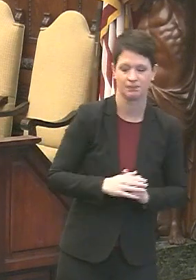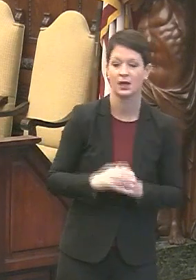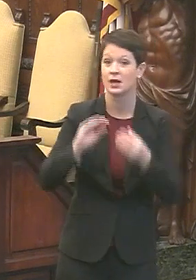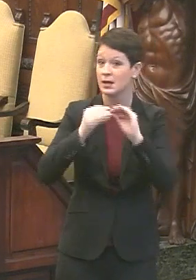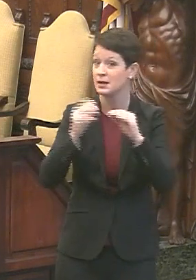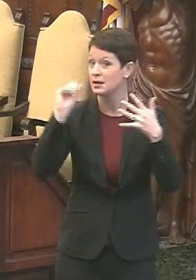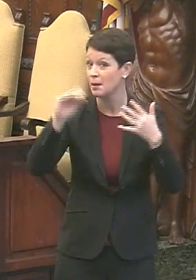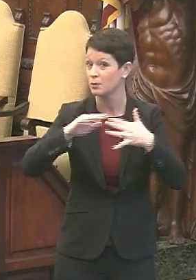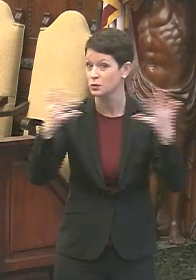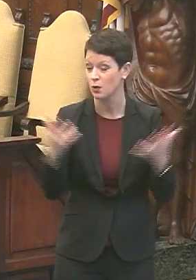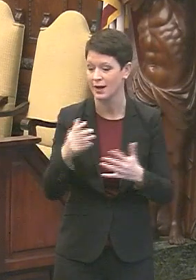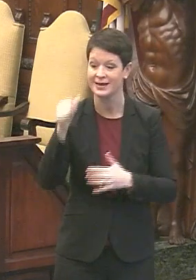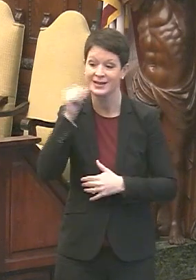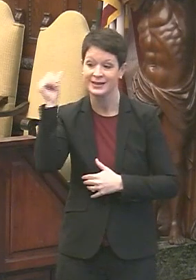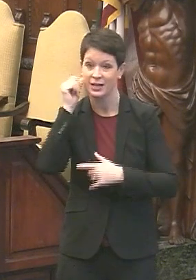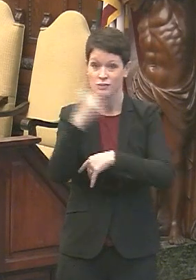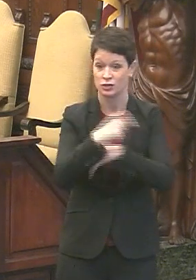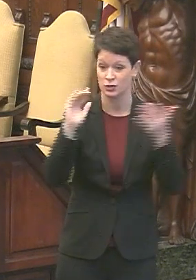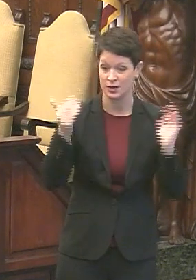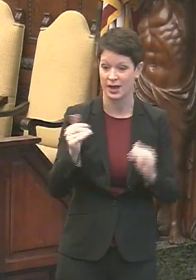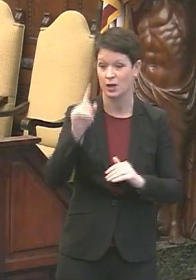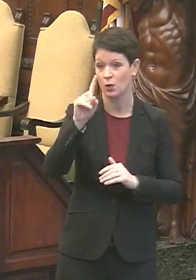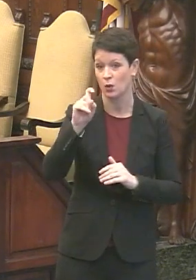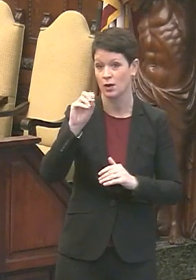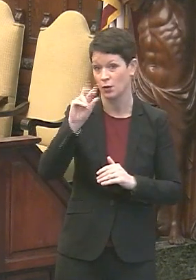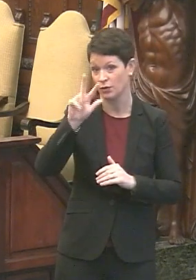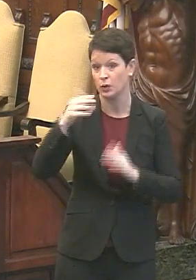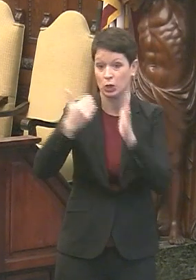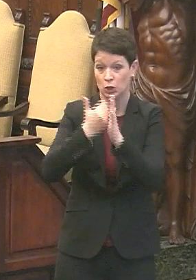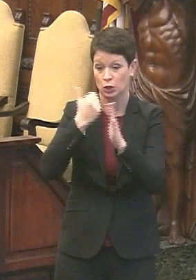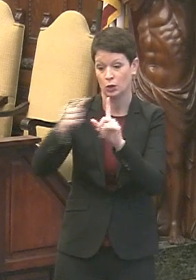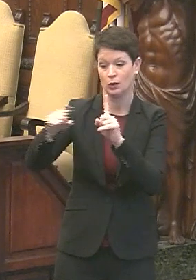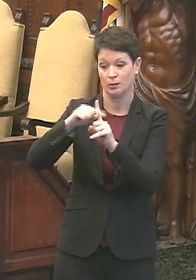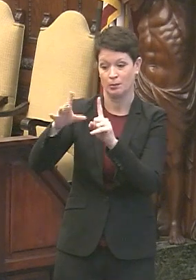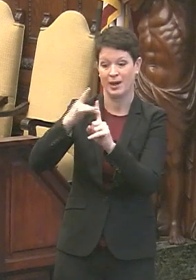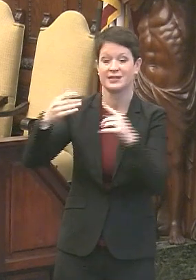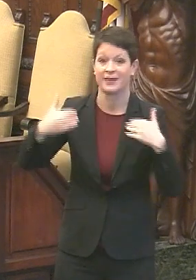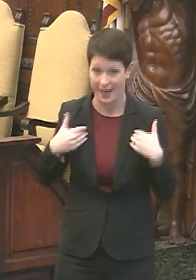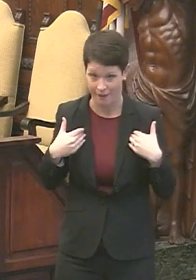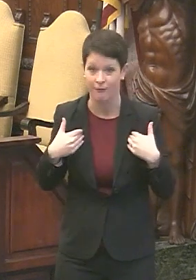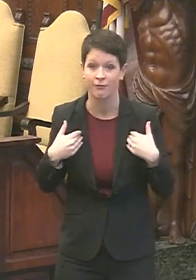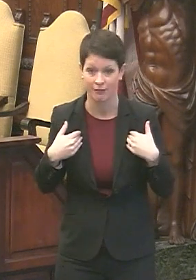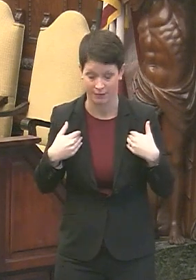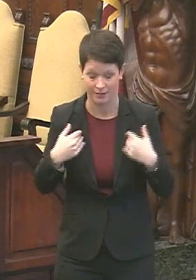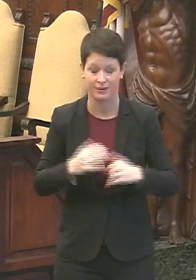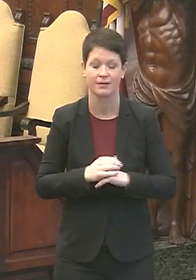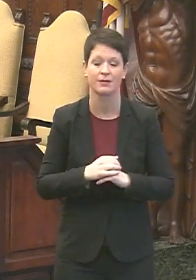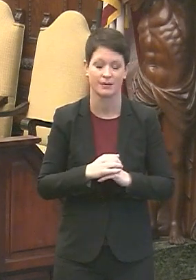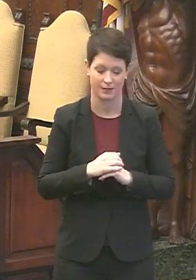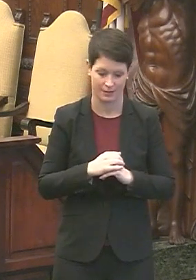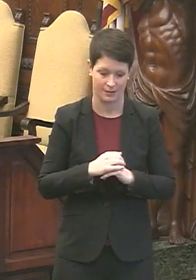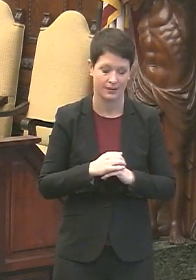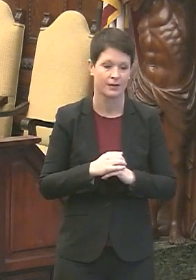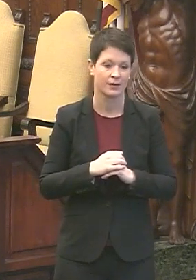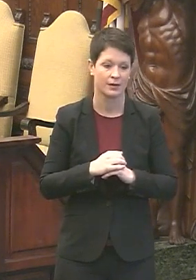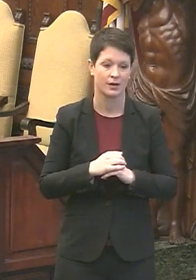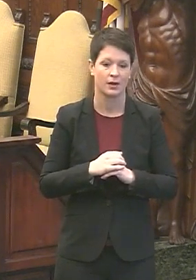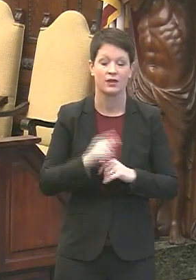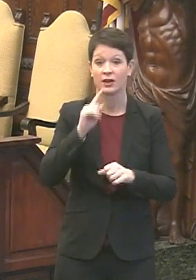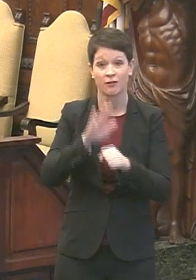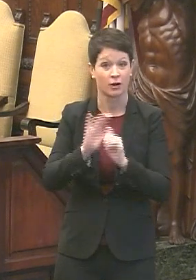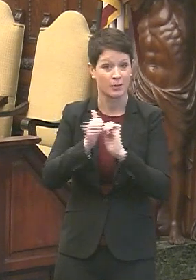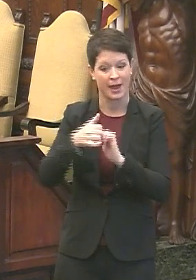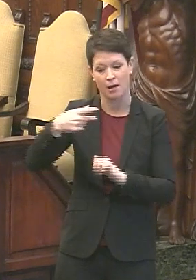some numbers. Since this time yesterday, we've identified 103 new cases of the coronavirus infection in Philadelphia residents confirmed